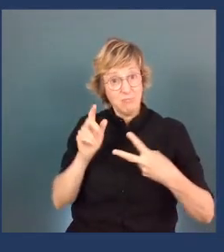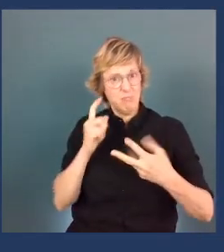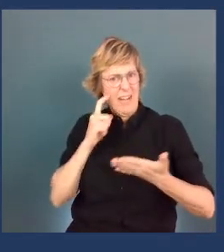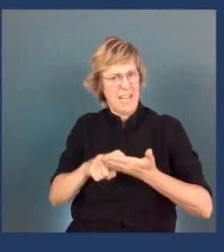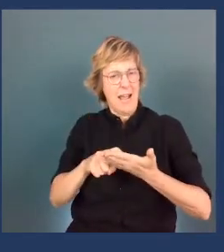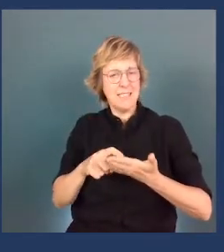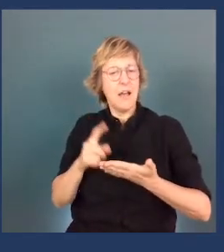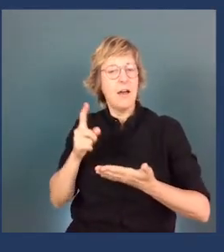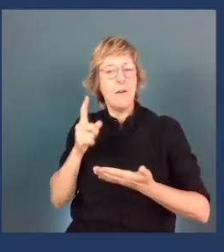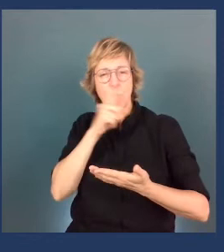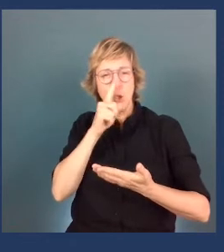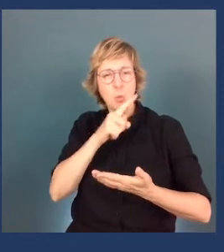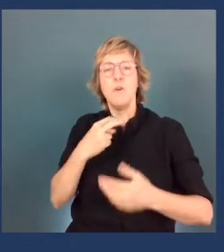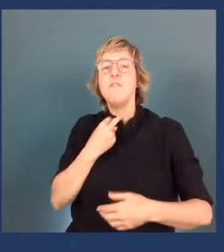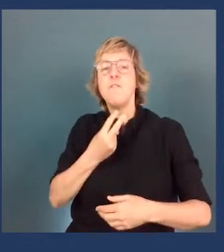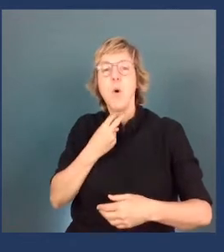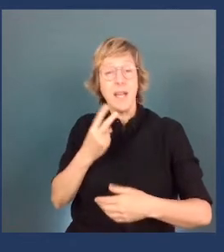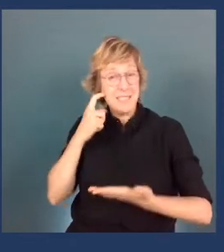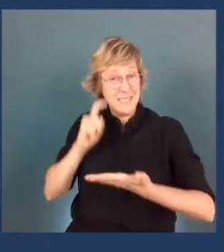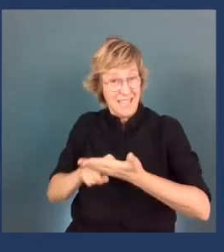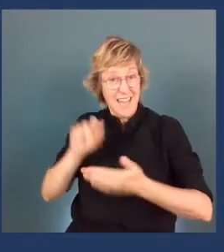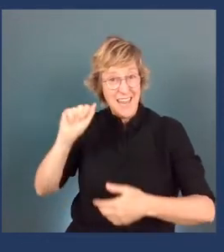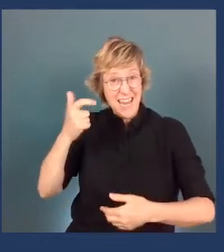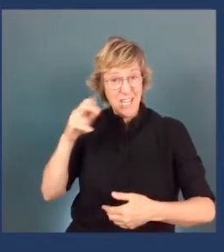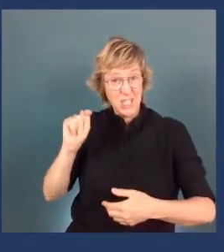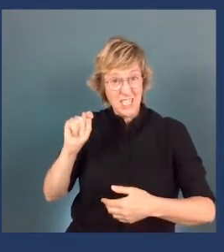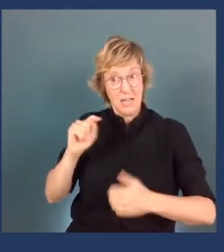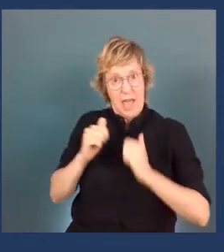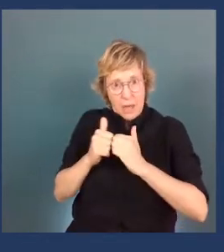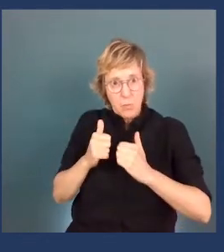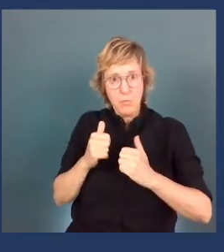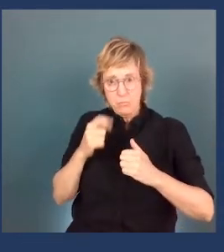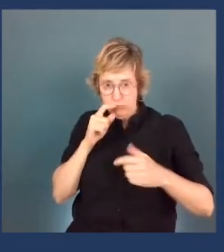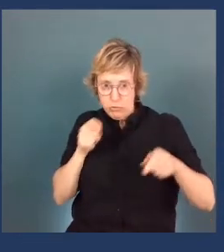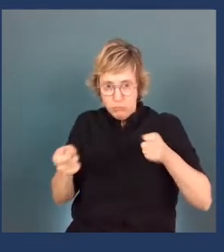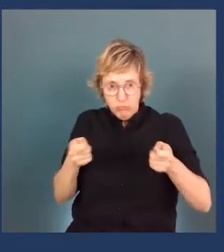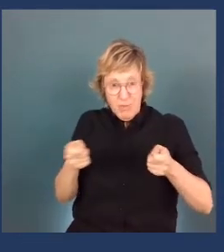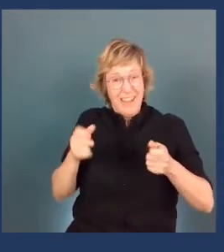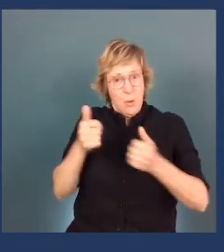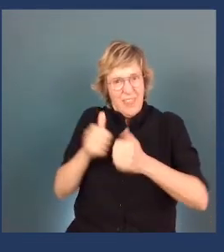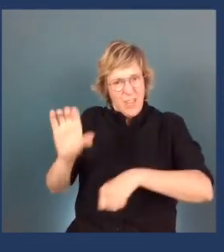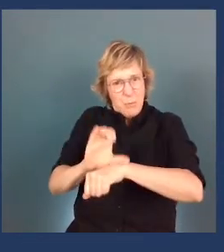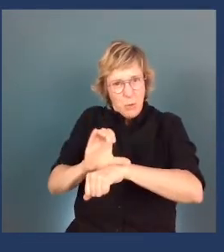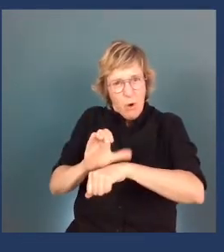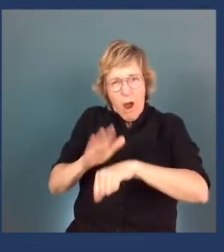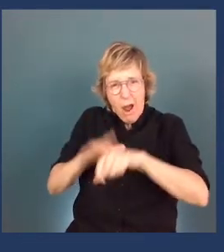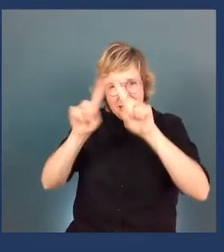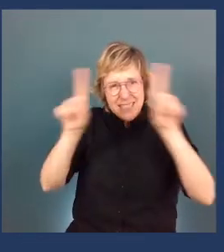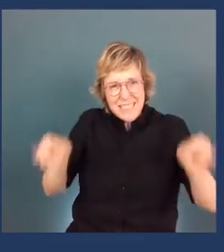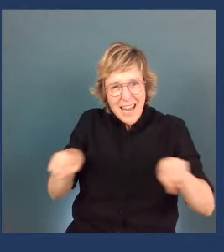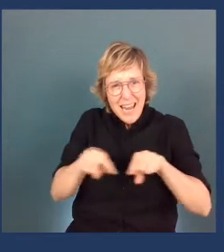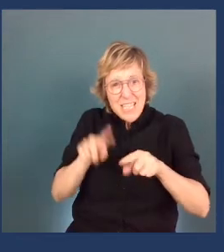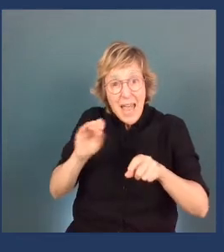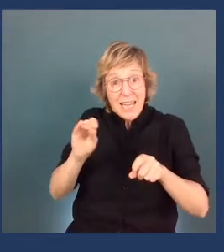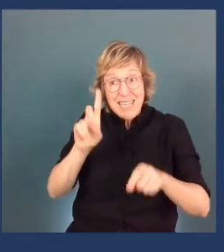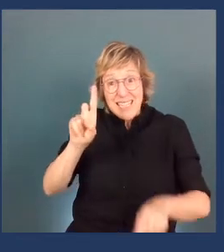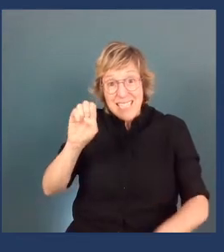voice agent, to install Visual Studio right on his computer on stage. And then he started coding with eye